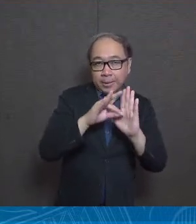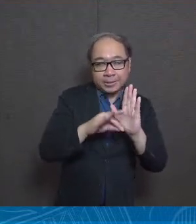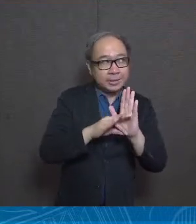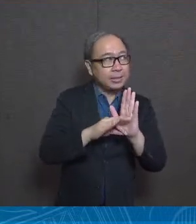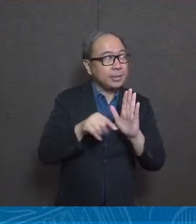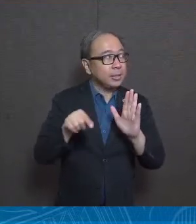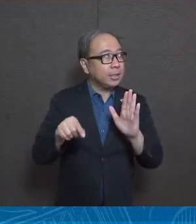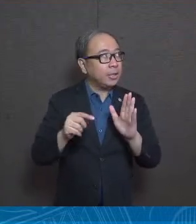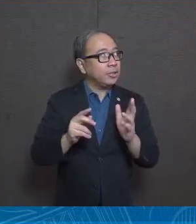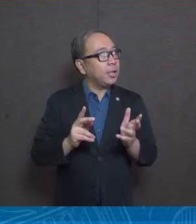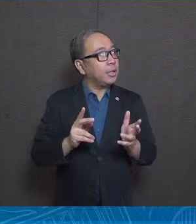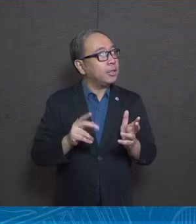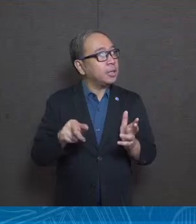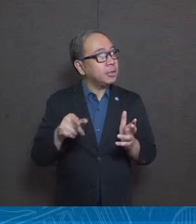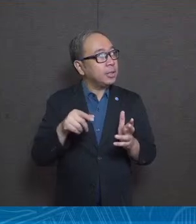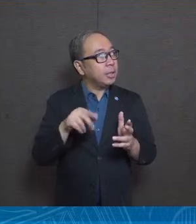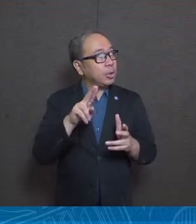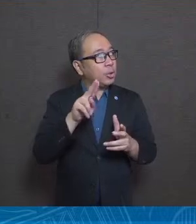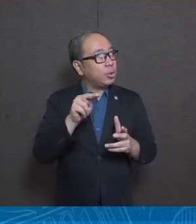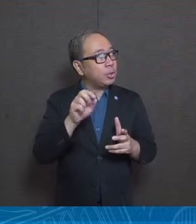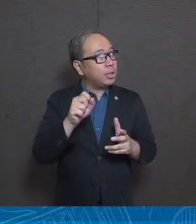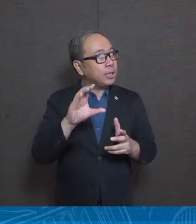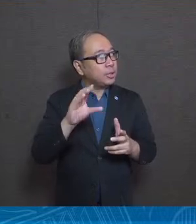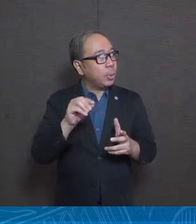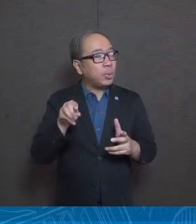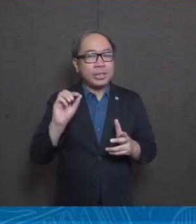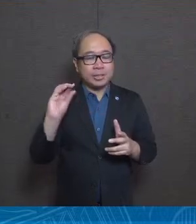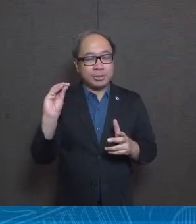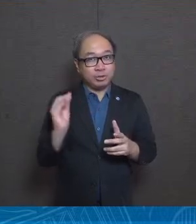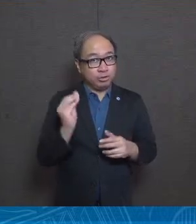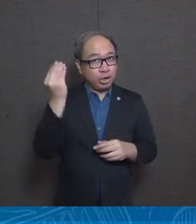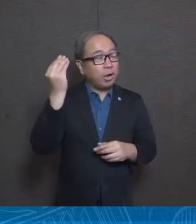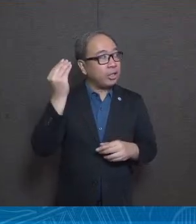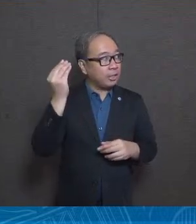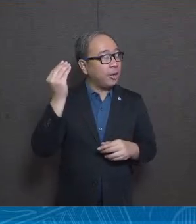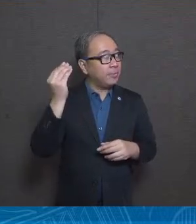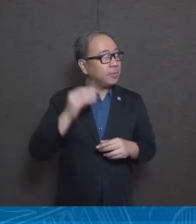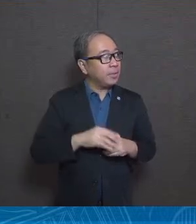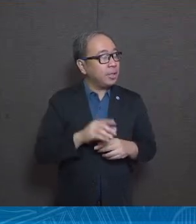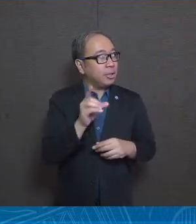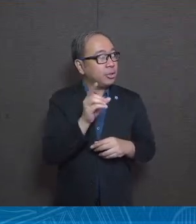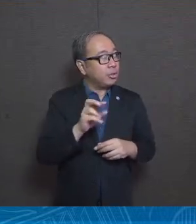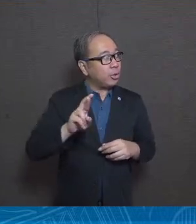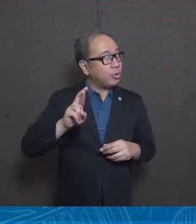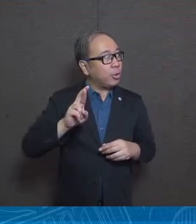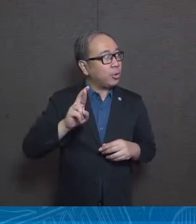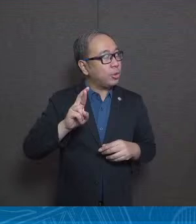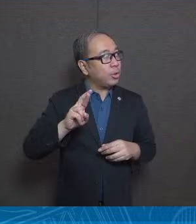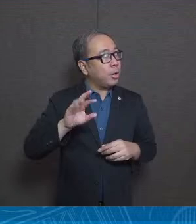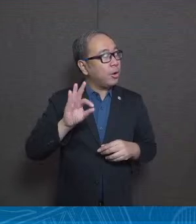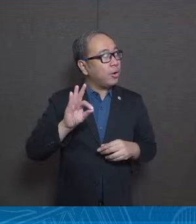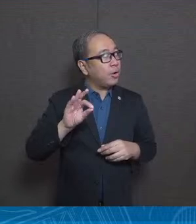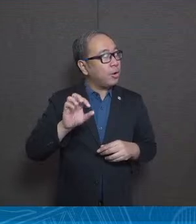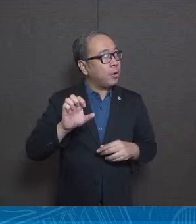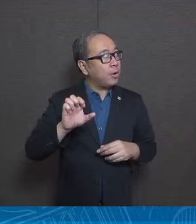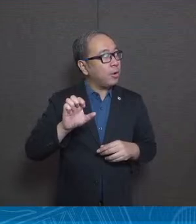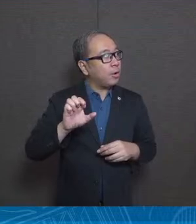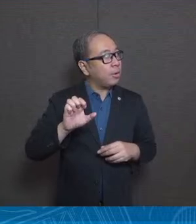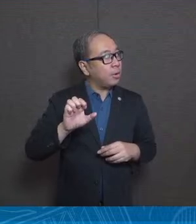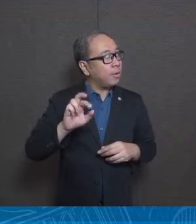science sector at UNESCO Jakarta. So, Dr. Faritai, the floor is yours. Thank